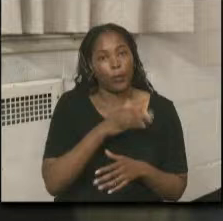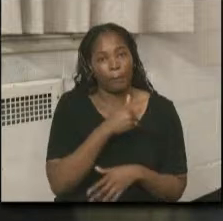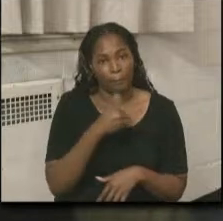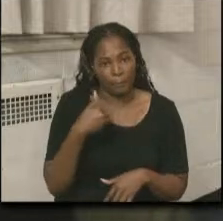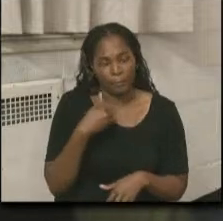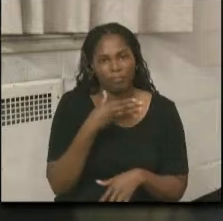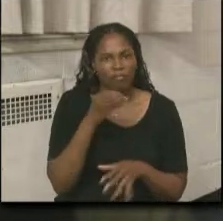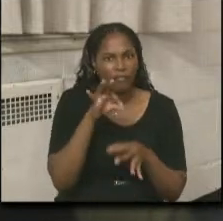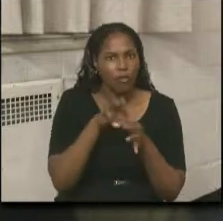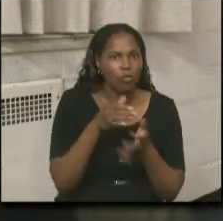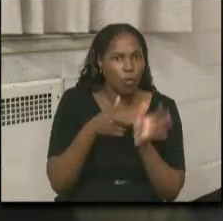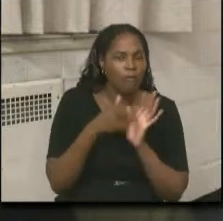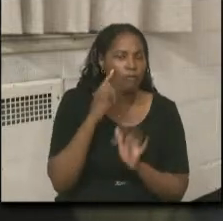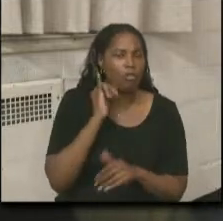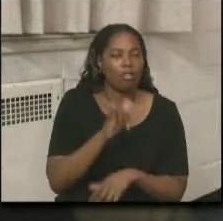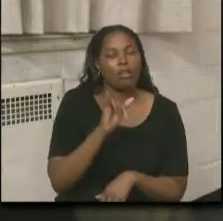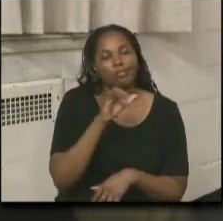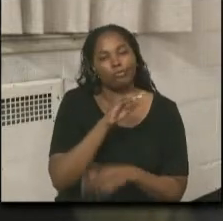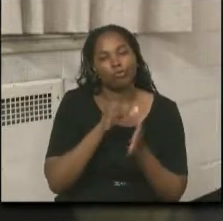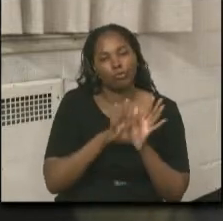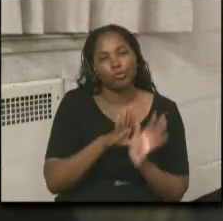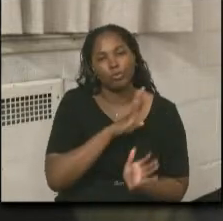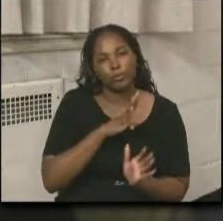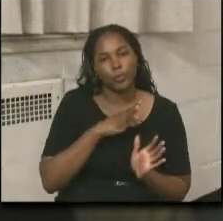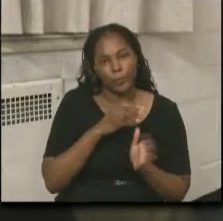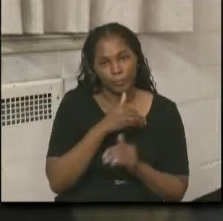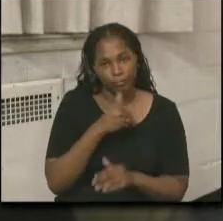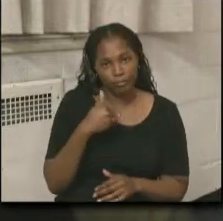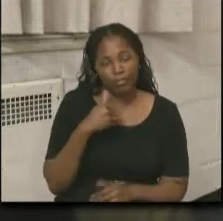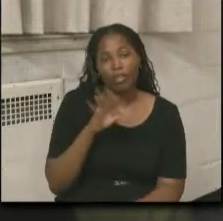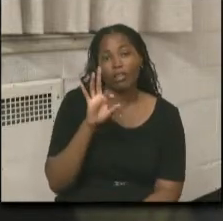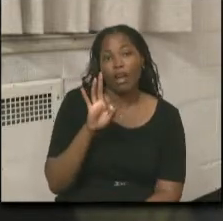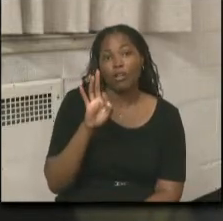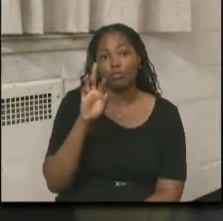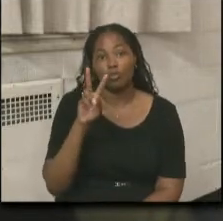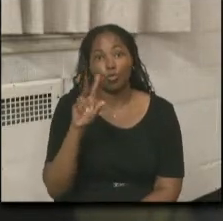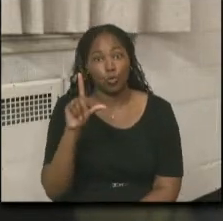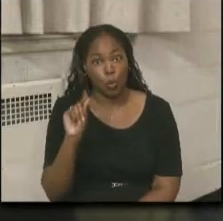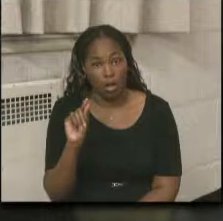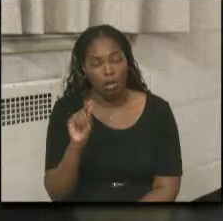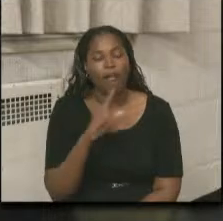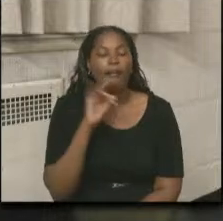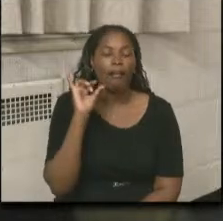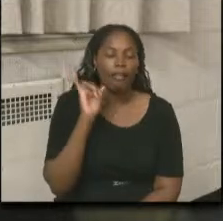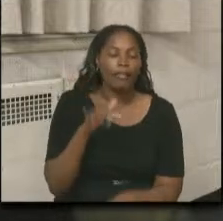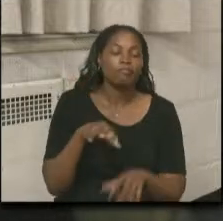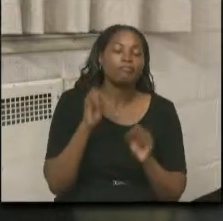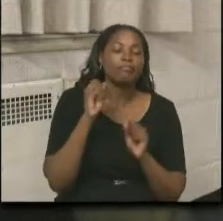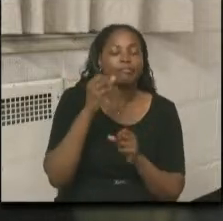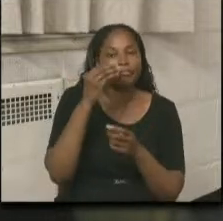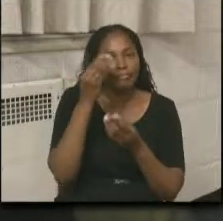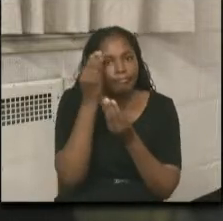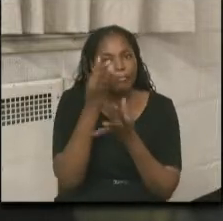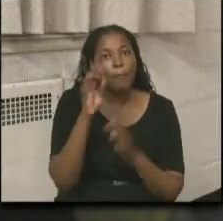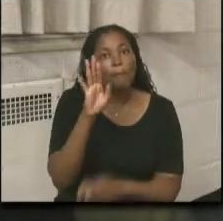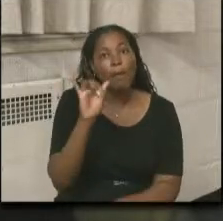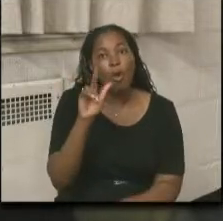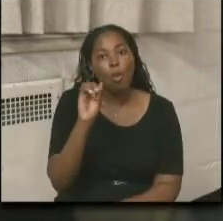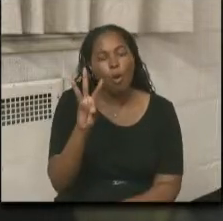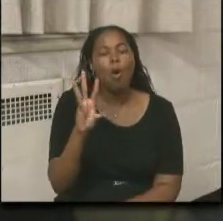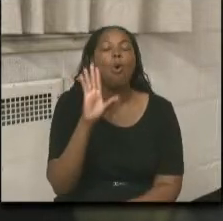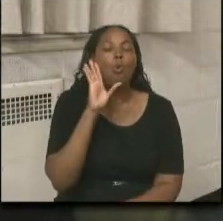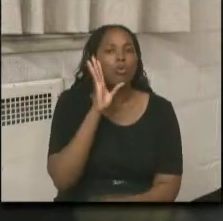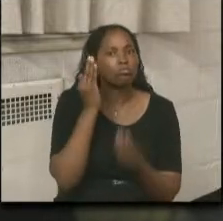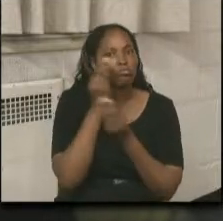student board member. Following Board Policy 9320, adoption and amendments of bylaws, public notice shall be given at a regularly scheduled board